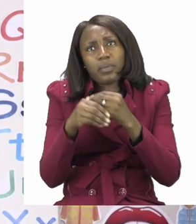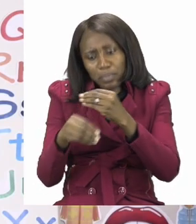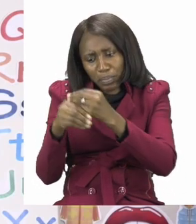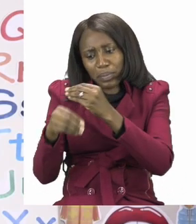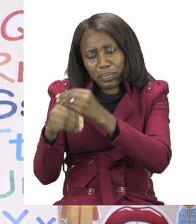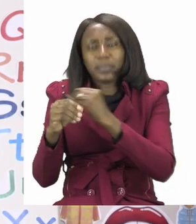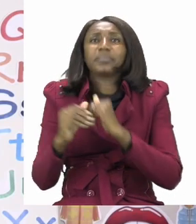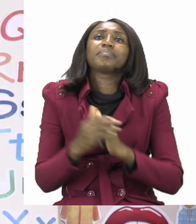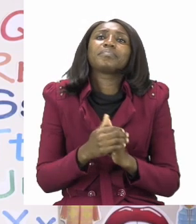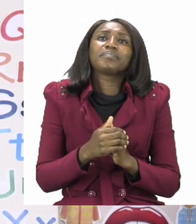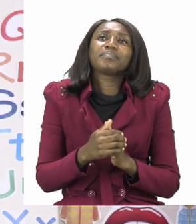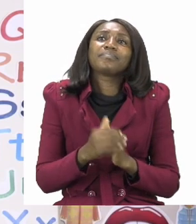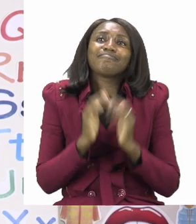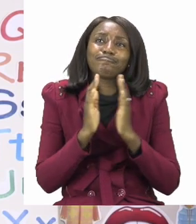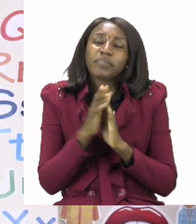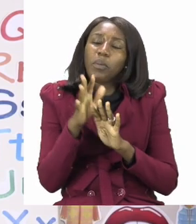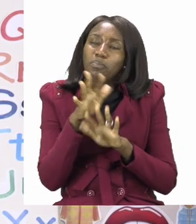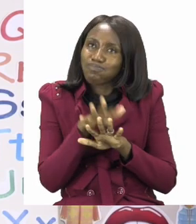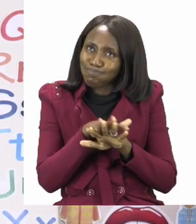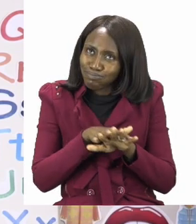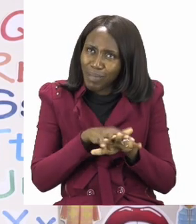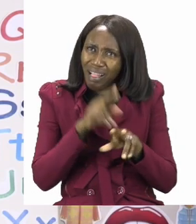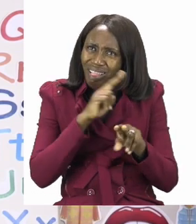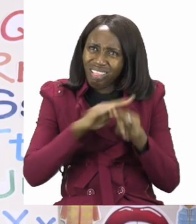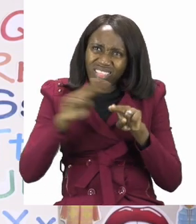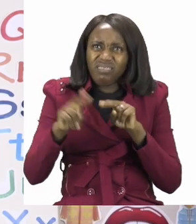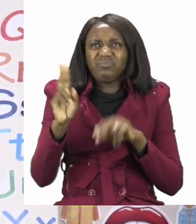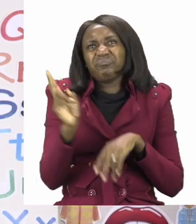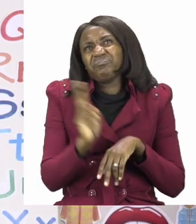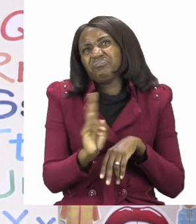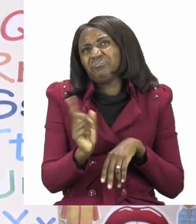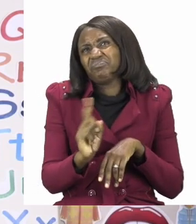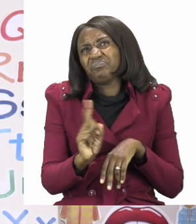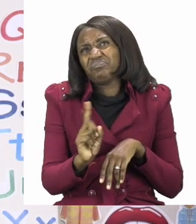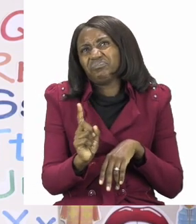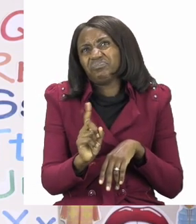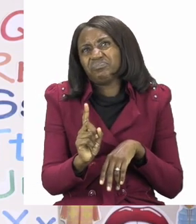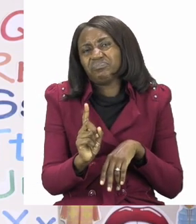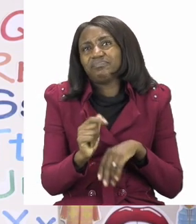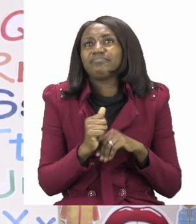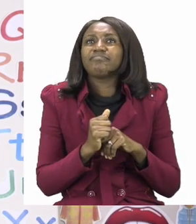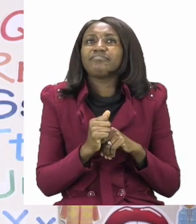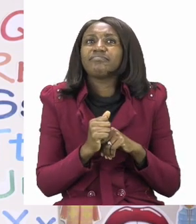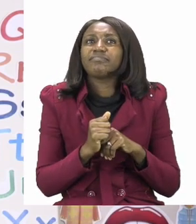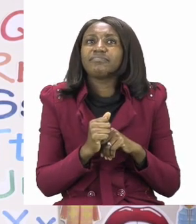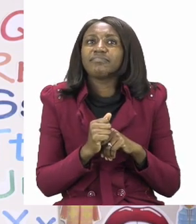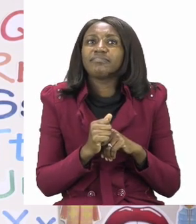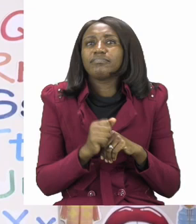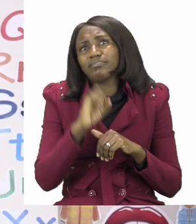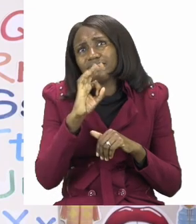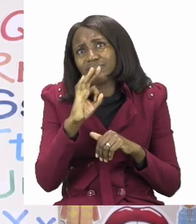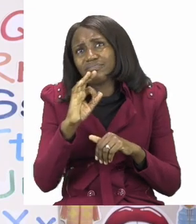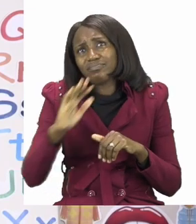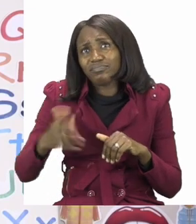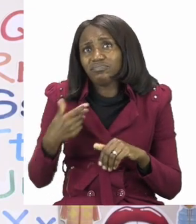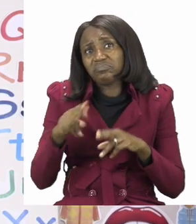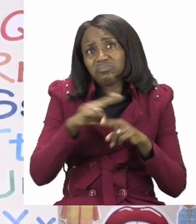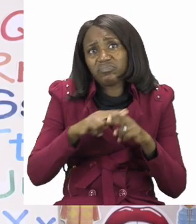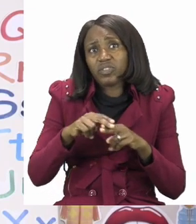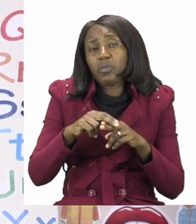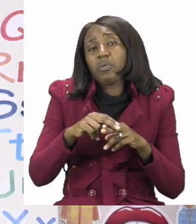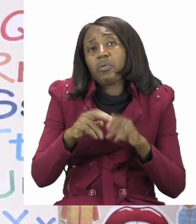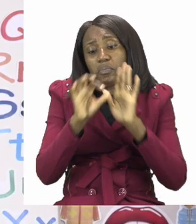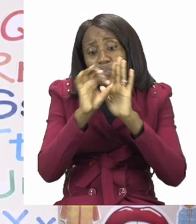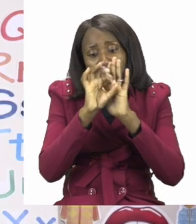counting. Take your time with this one, and if you need help, that's okay. Then for counters, you can use bottle tops, you can